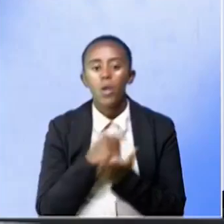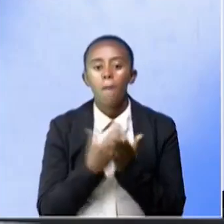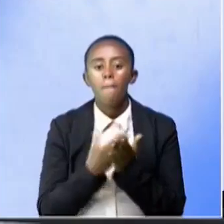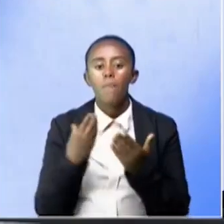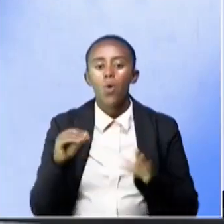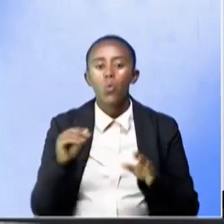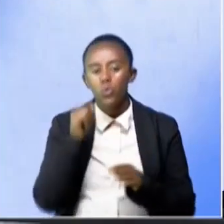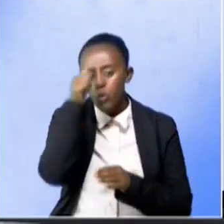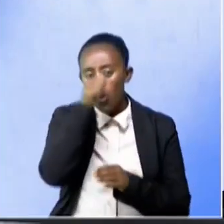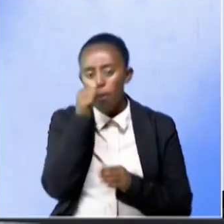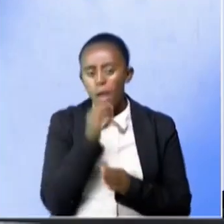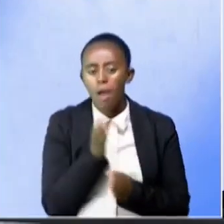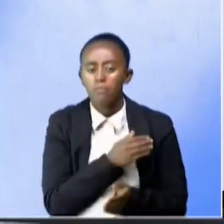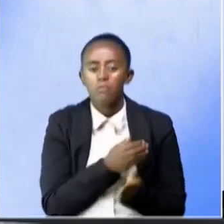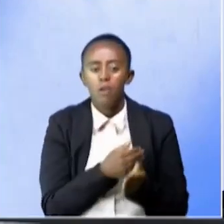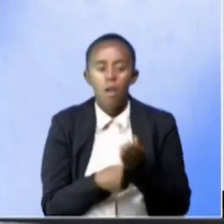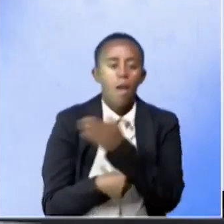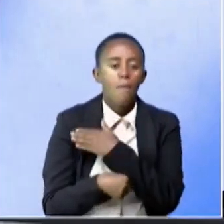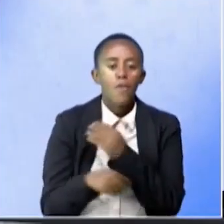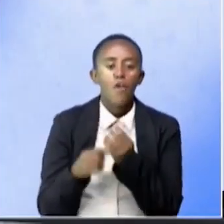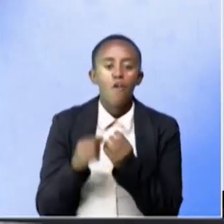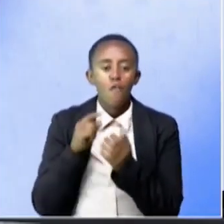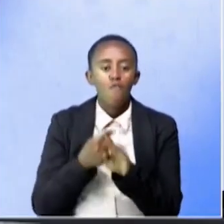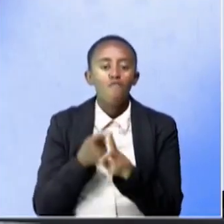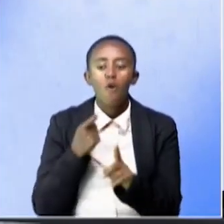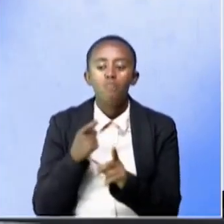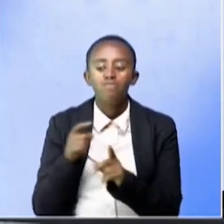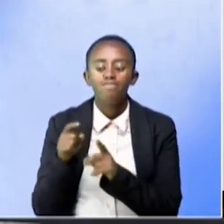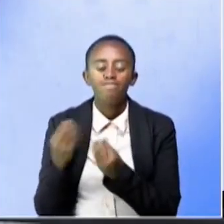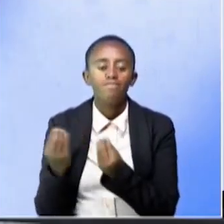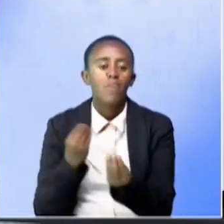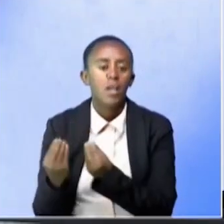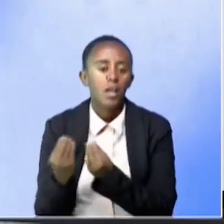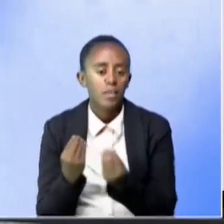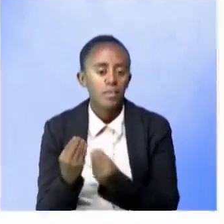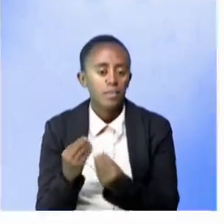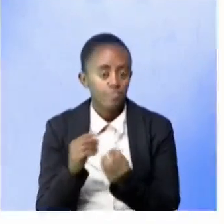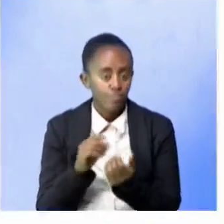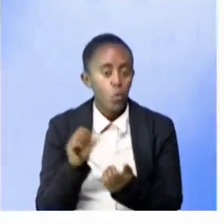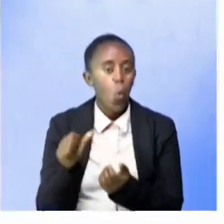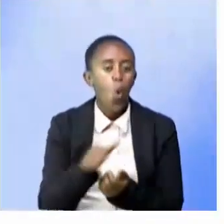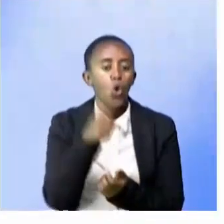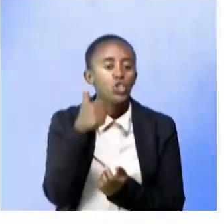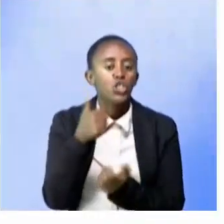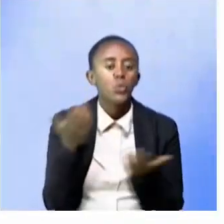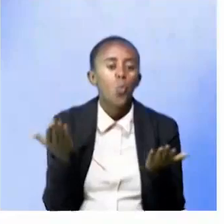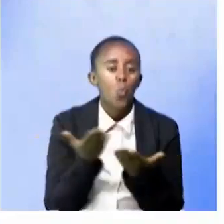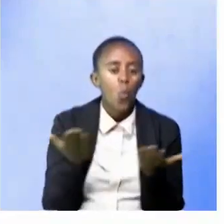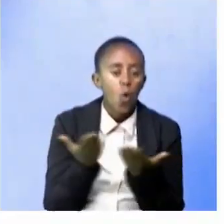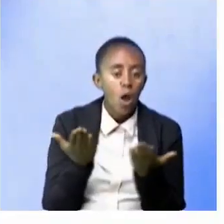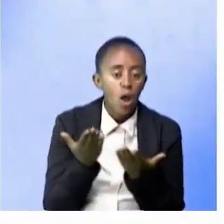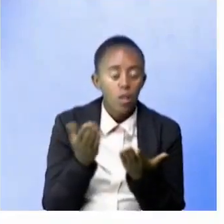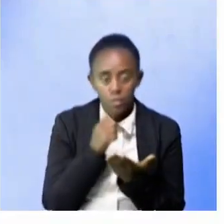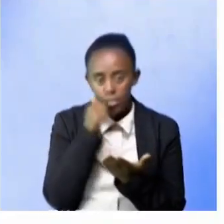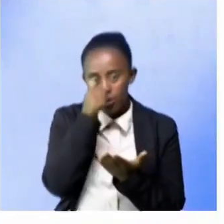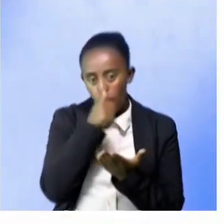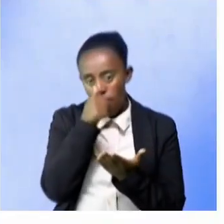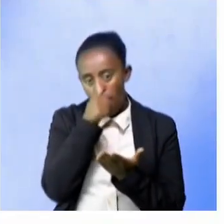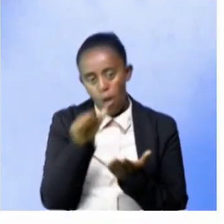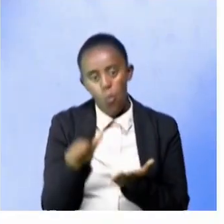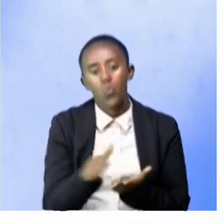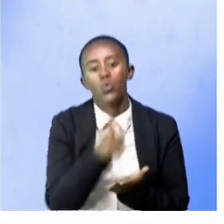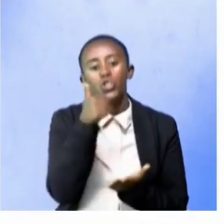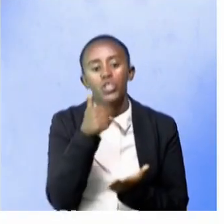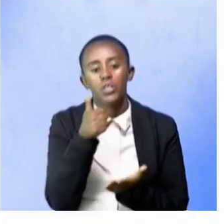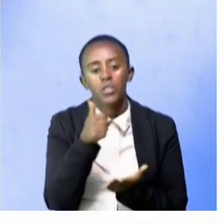gabi from the market. Right? Origin. The origin is what? Ethiopia.